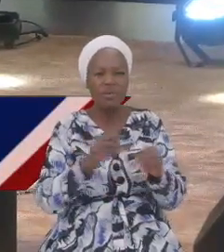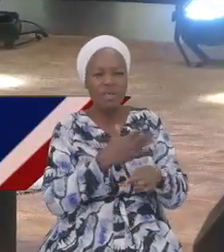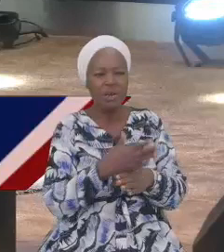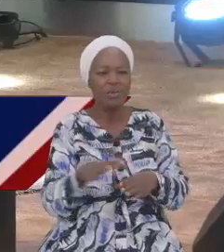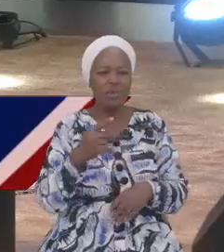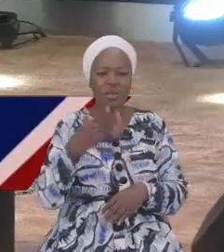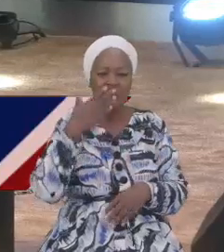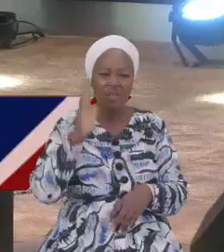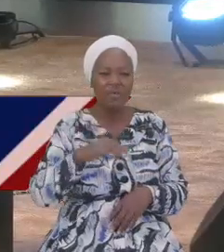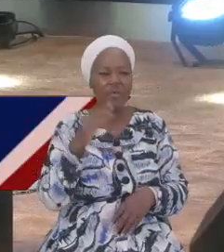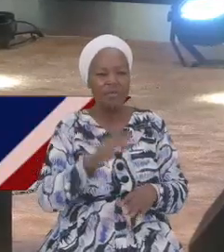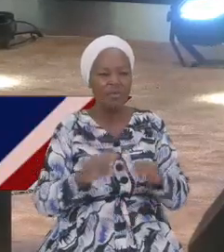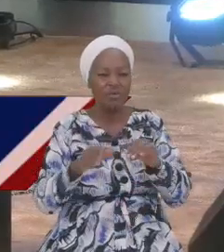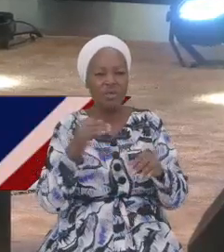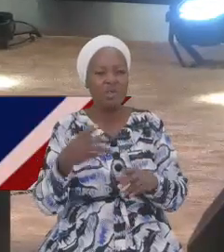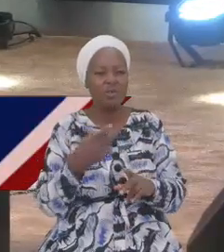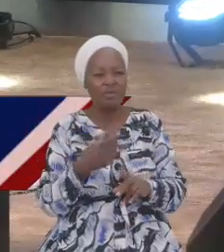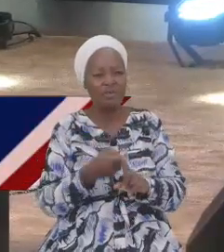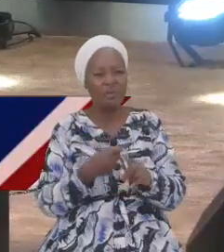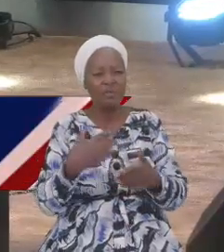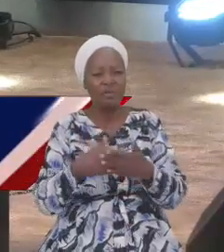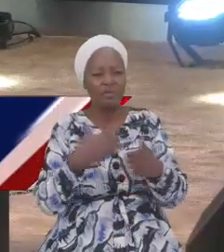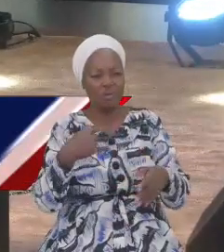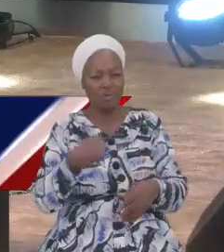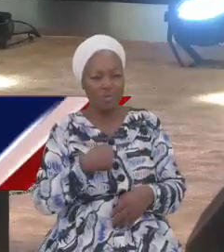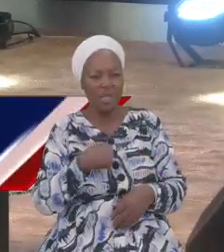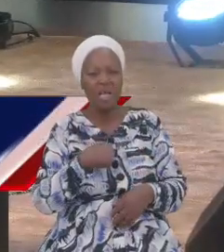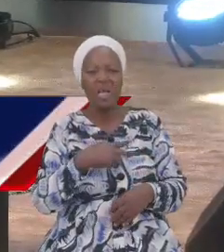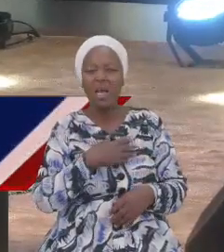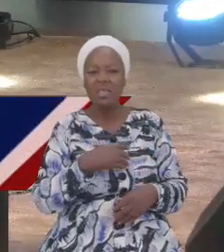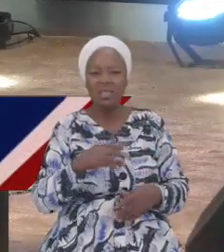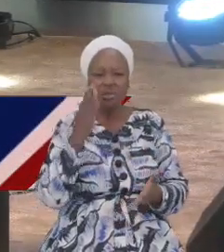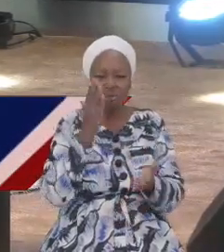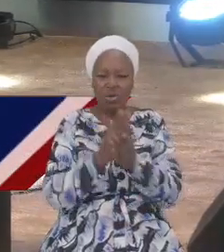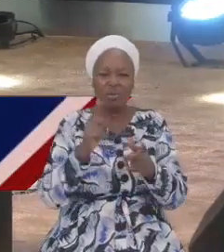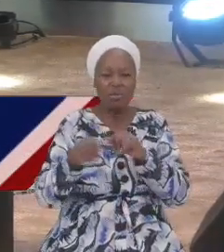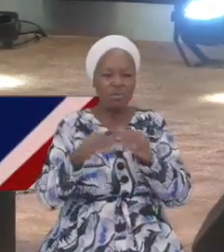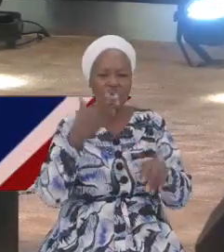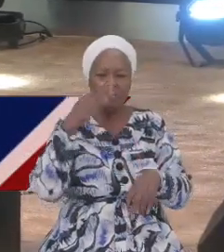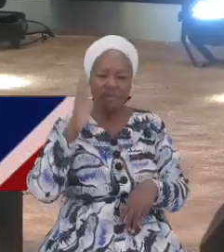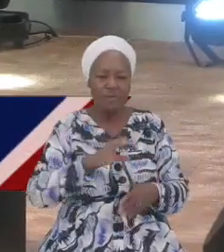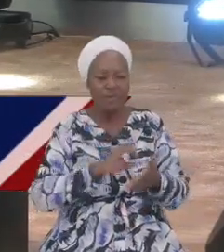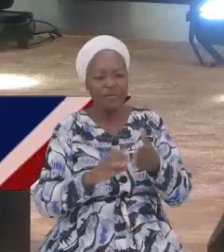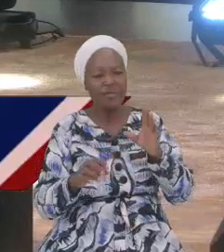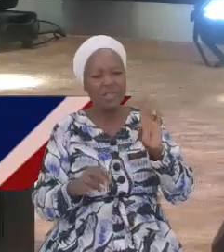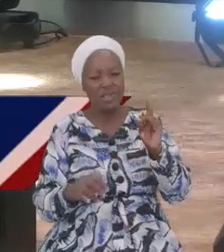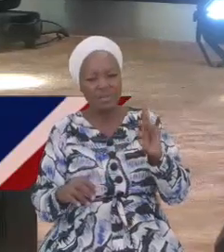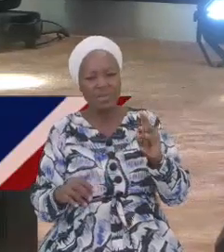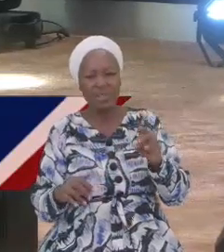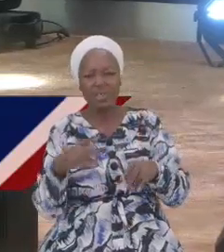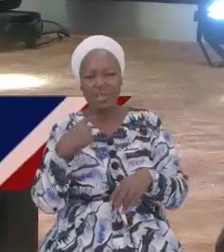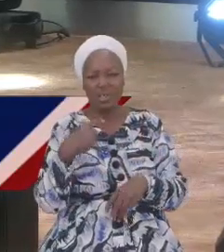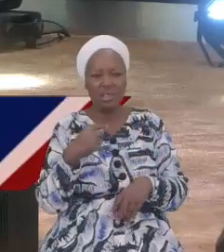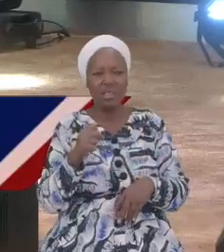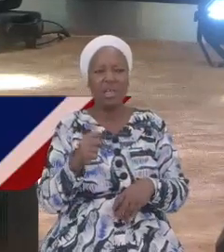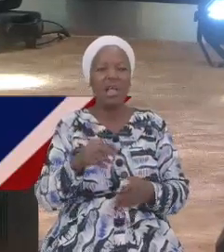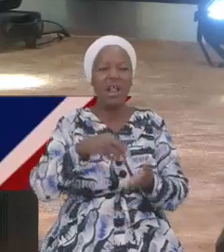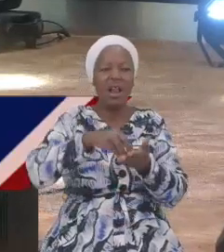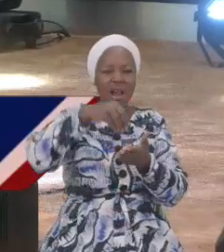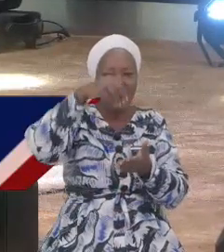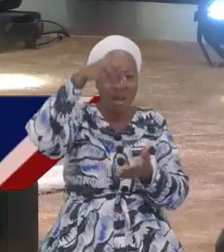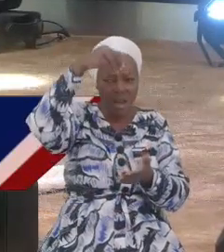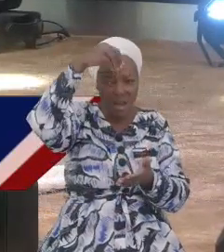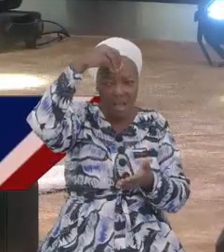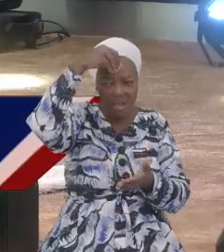your doings from before mine eyes, cease to do evil. And then in verse 17, it says,